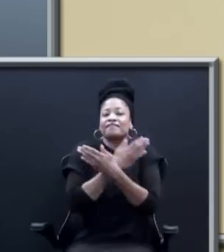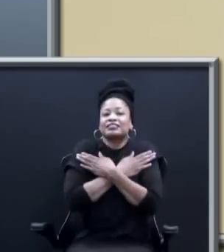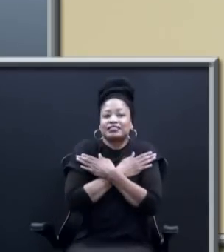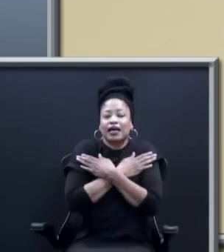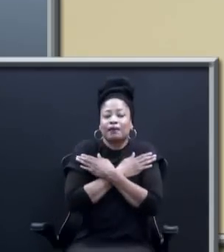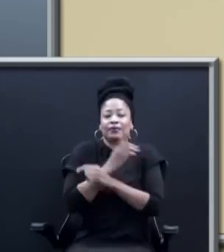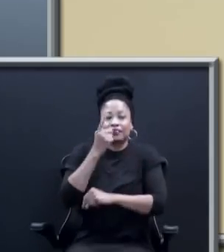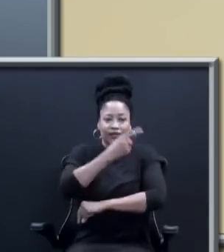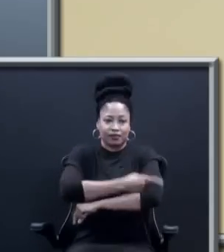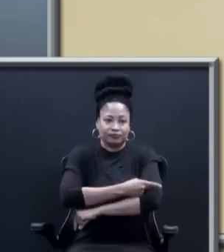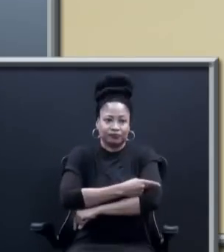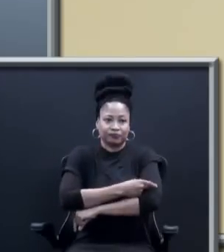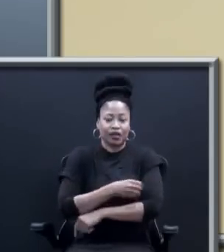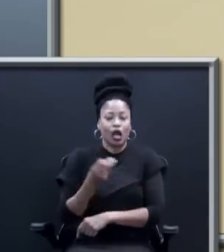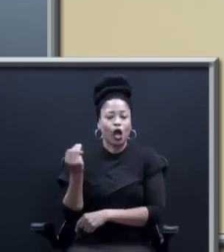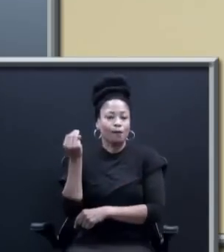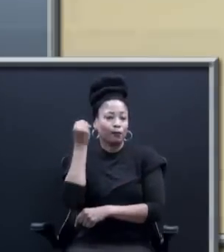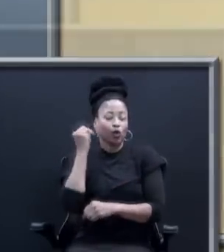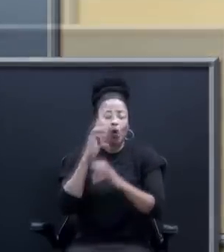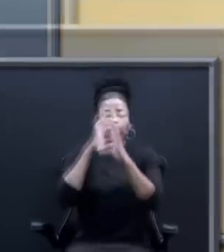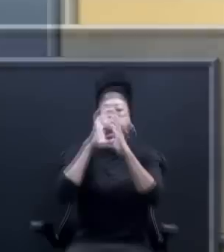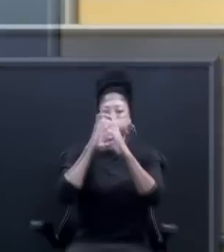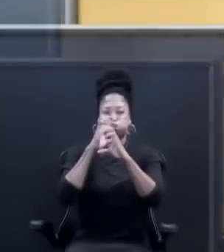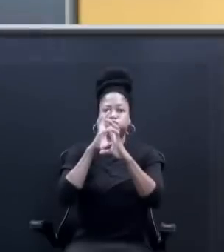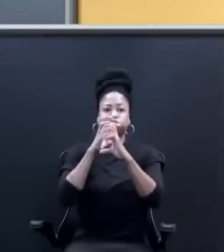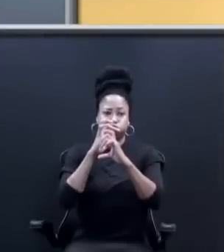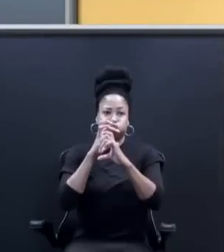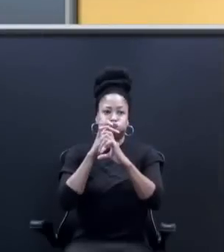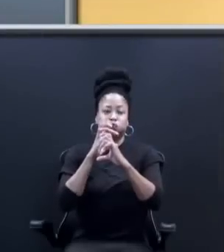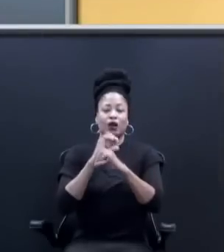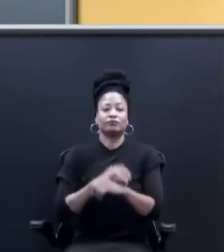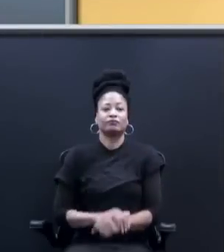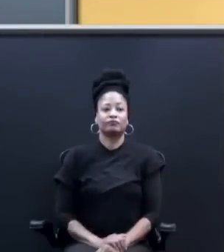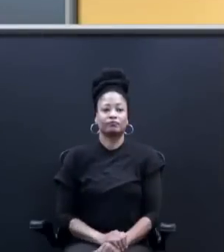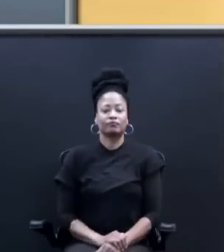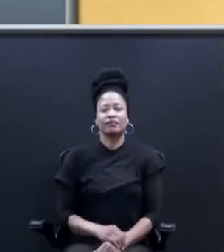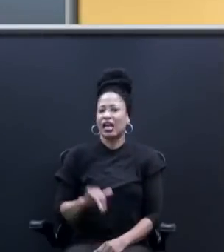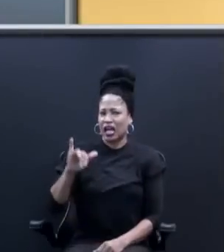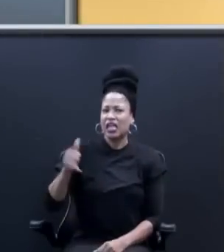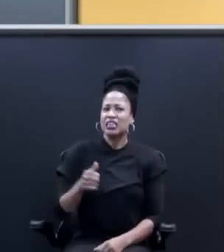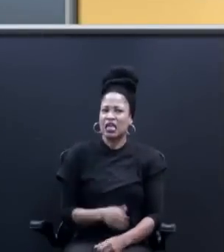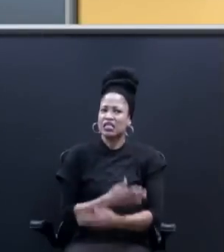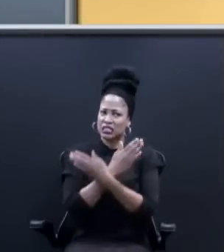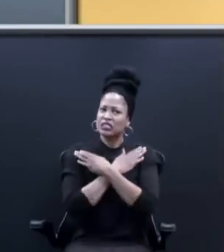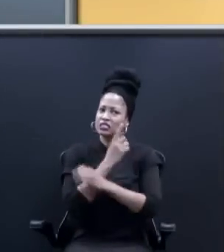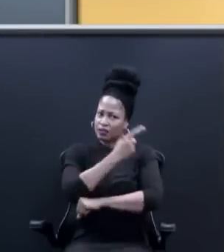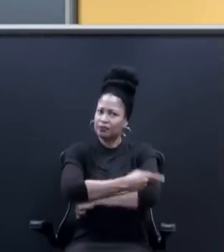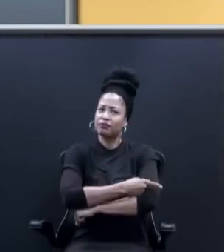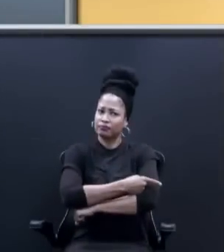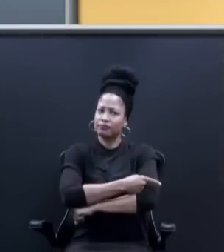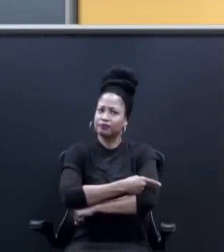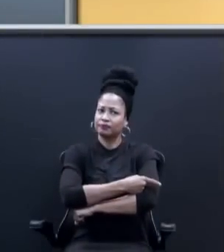holy convocation. Now, the memorial of a blowing of trumpets, that's a Sabbath.